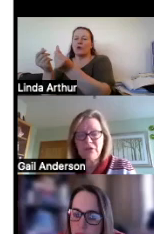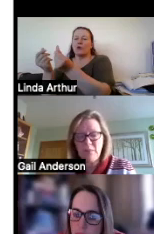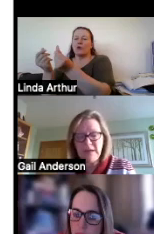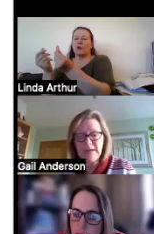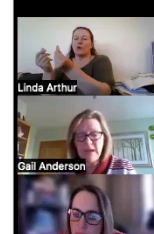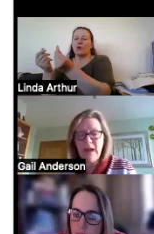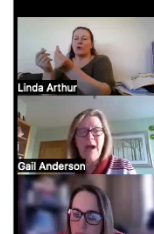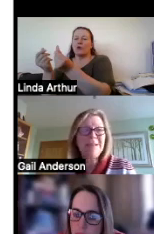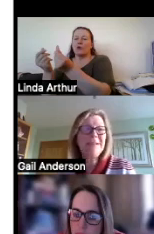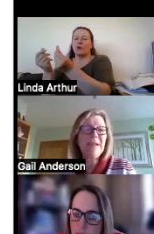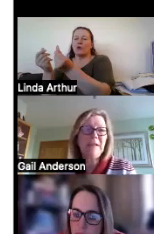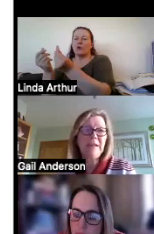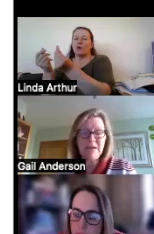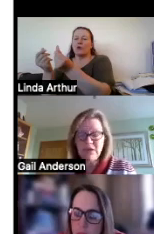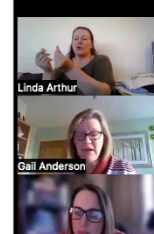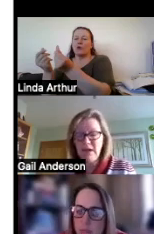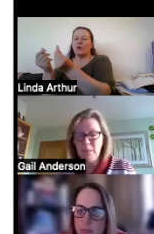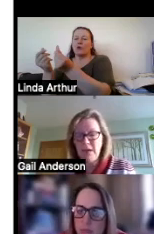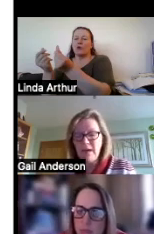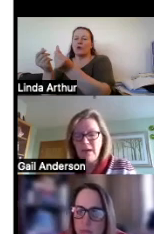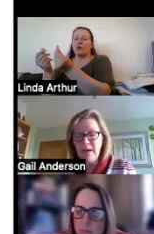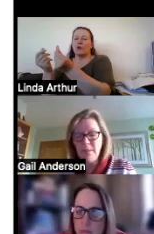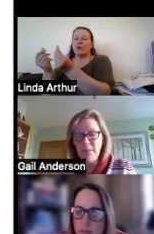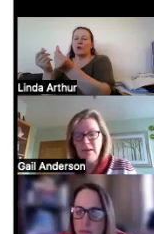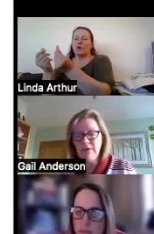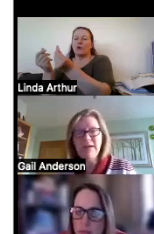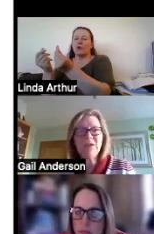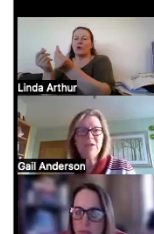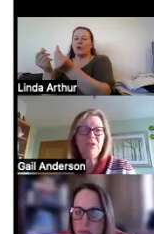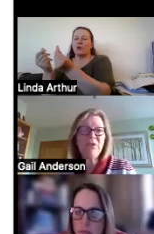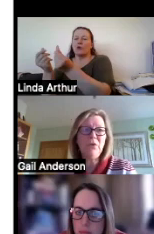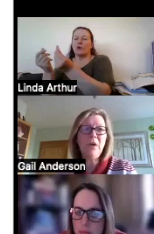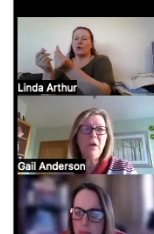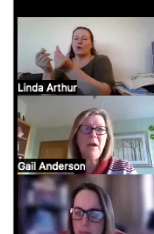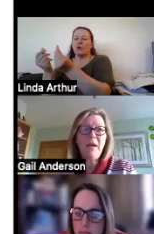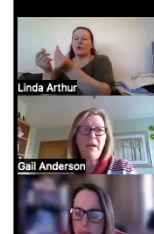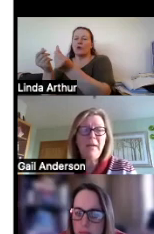of our GPs and seeking that additional help in relation to